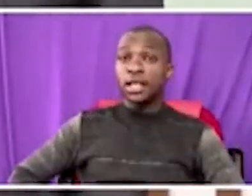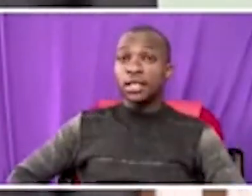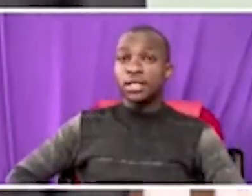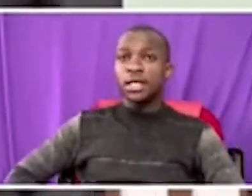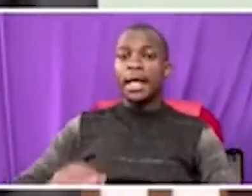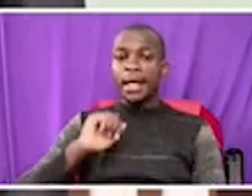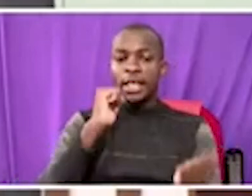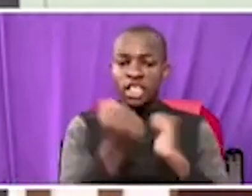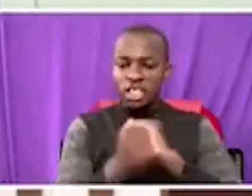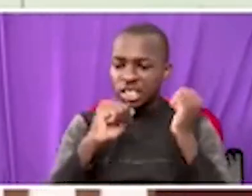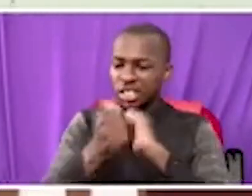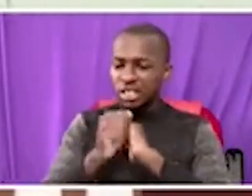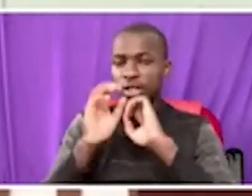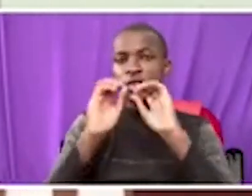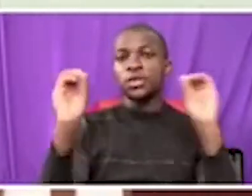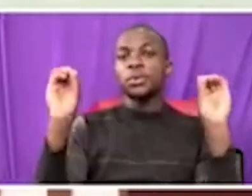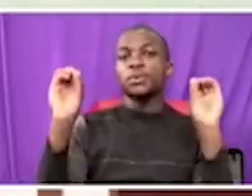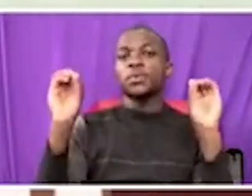irreplaceable.